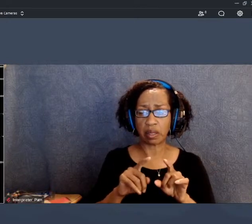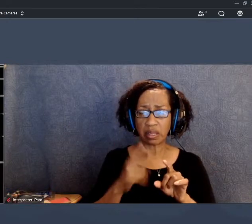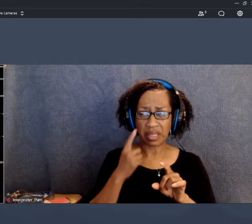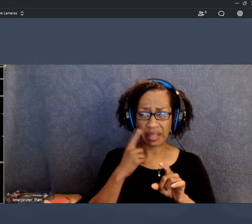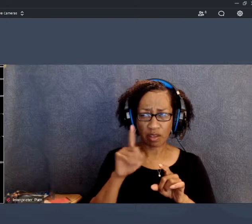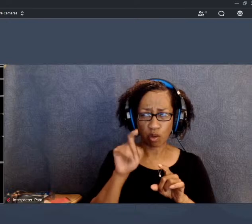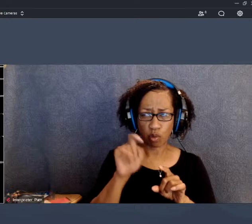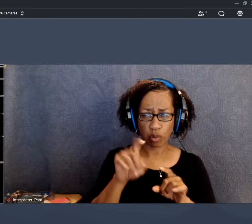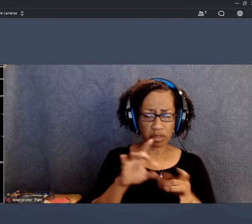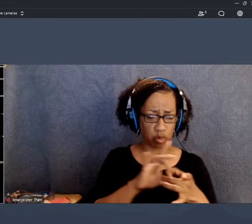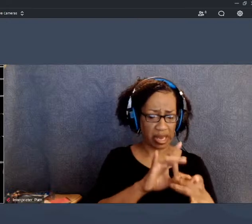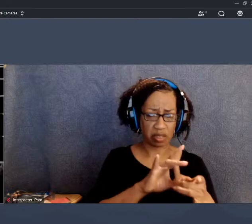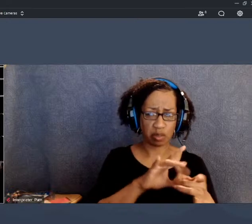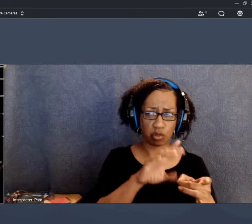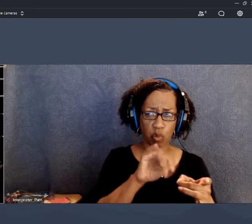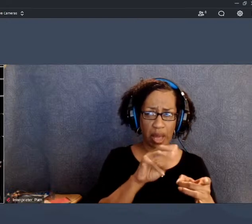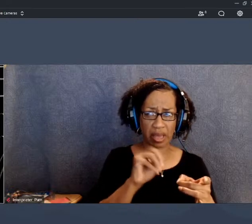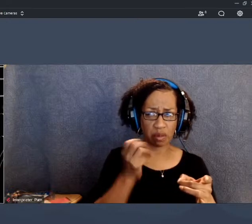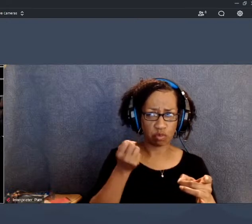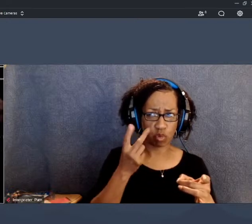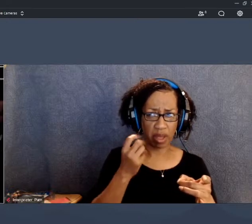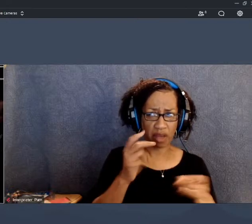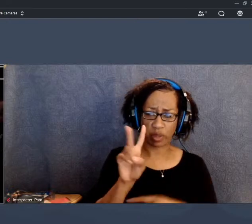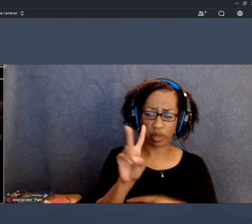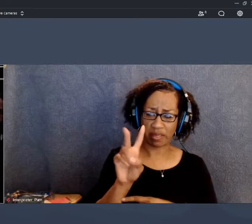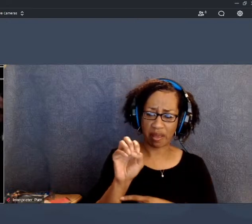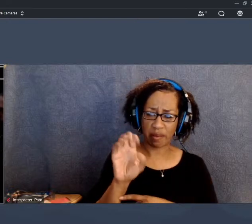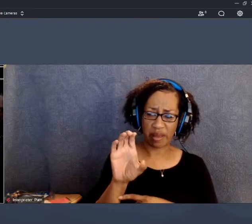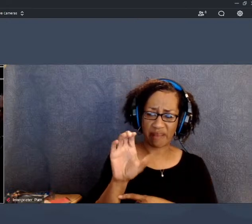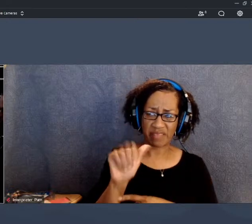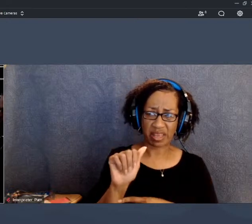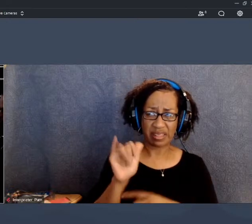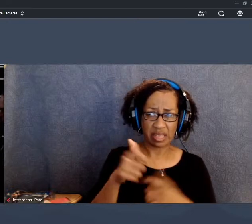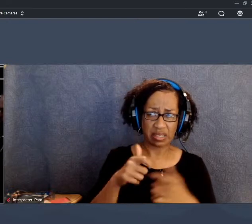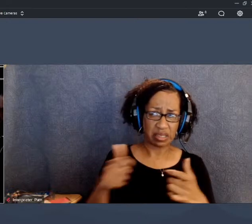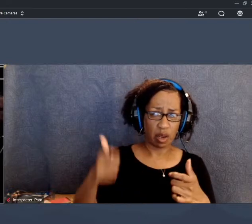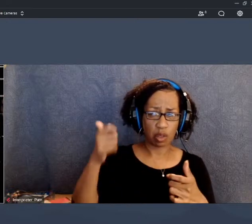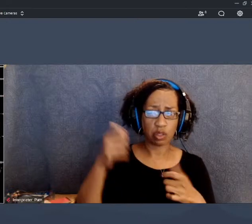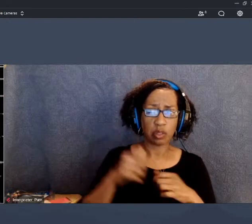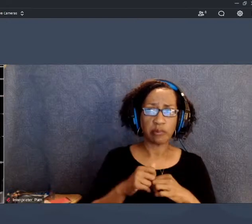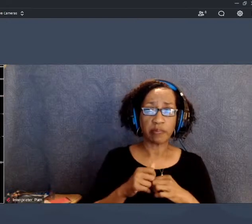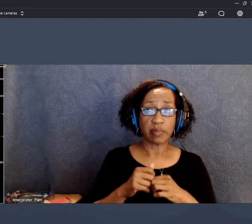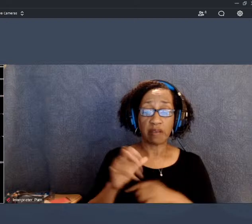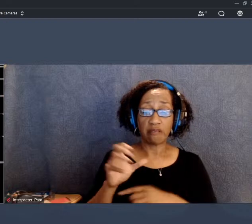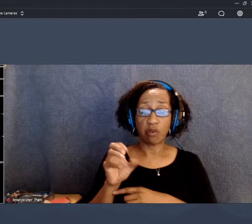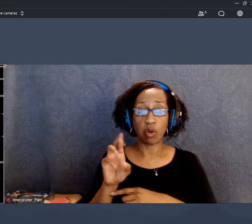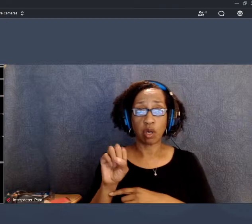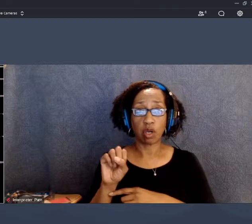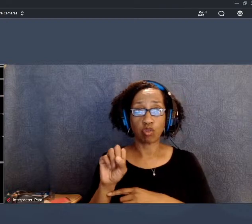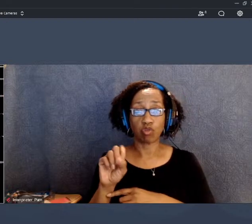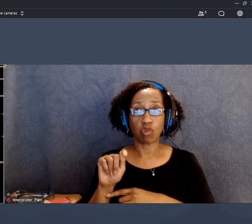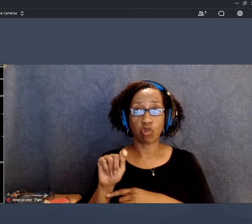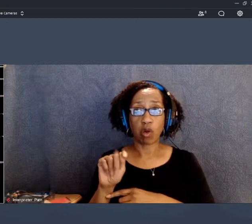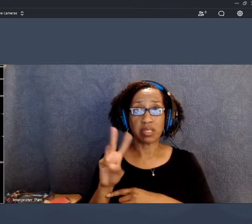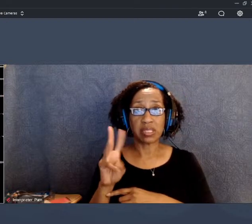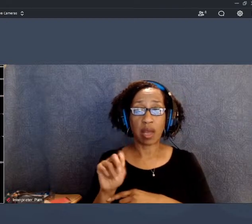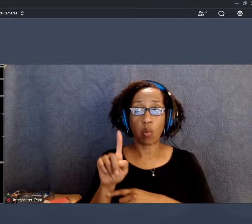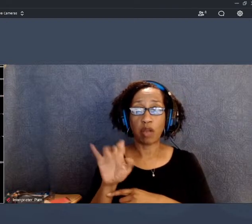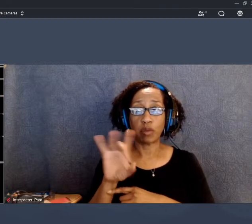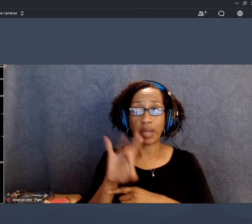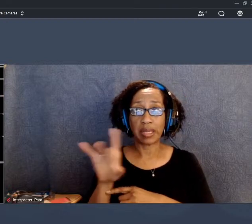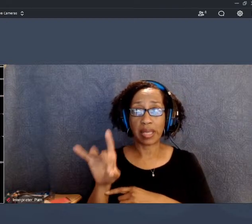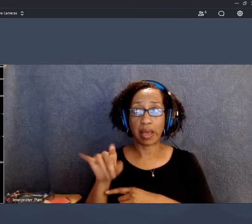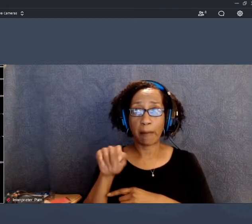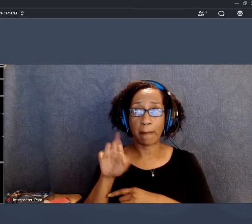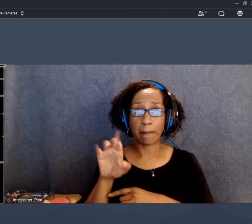to number 12. The VECA district is much larger. For Crosstown, we have 188 parcels in the district.